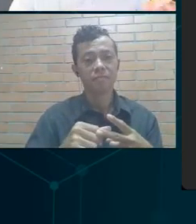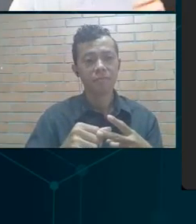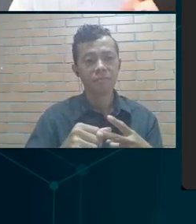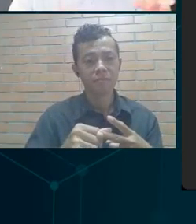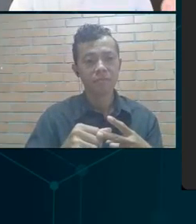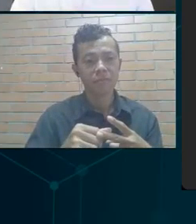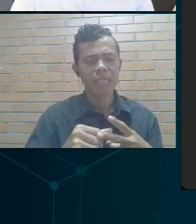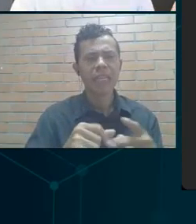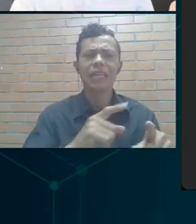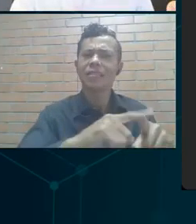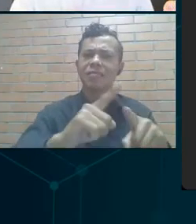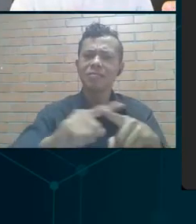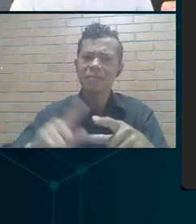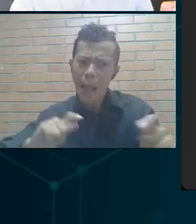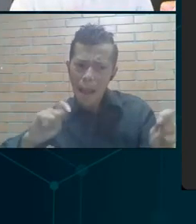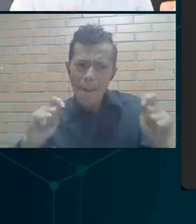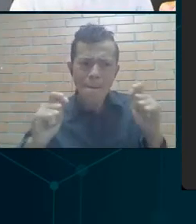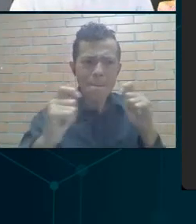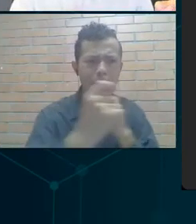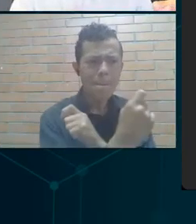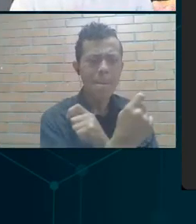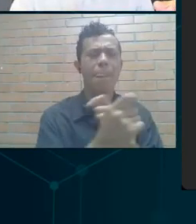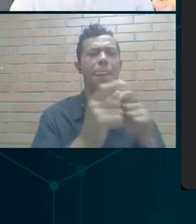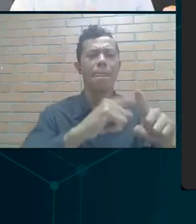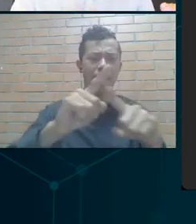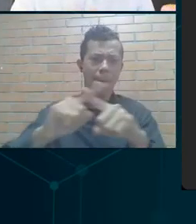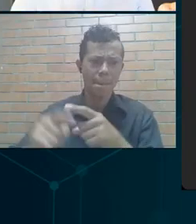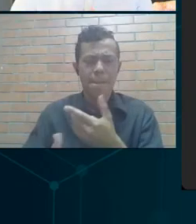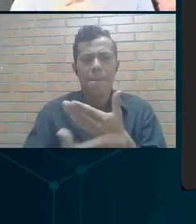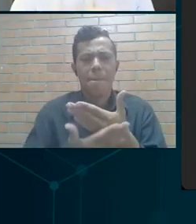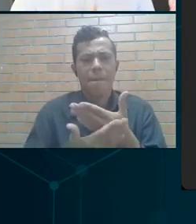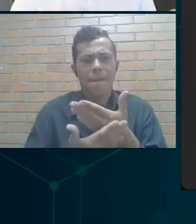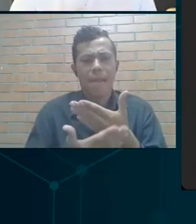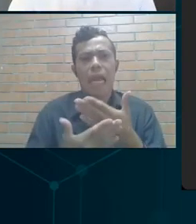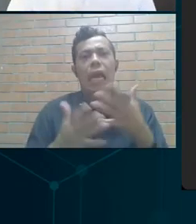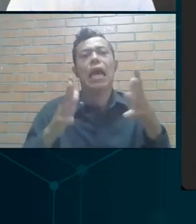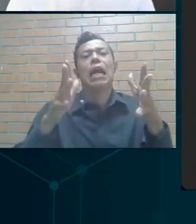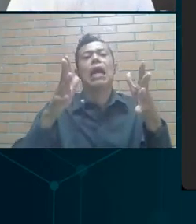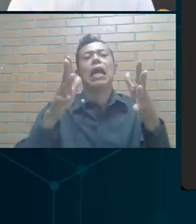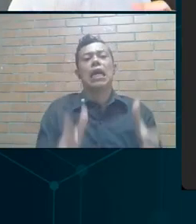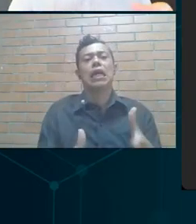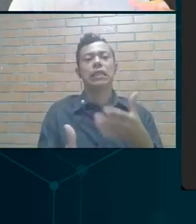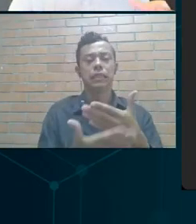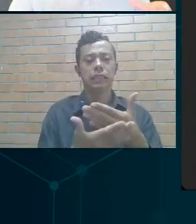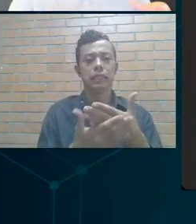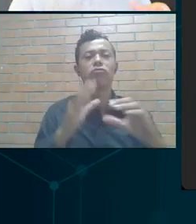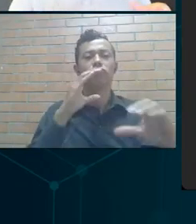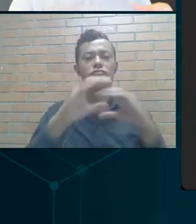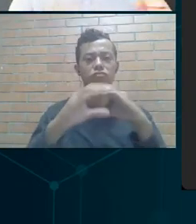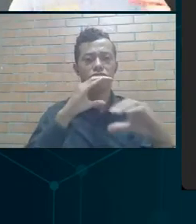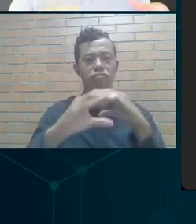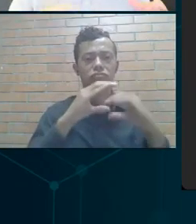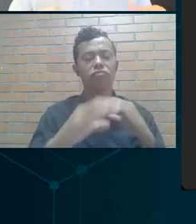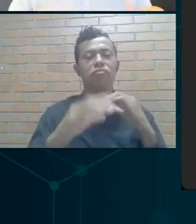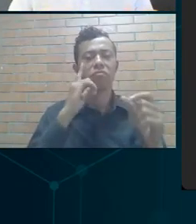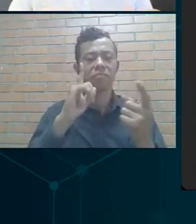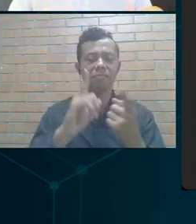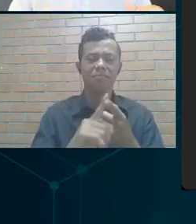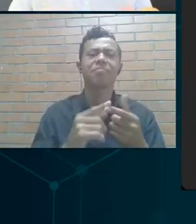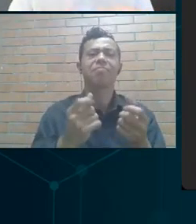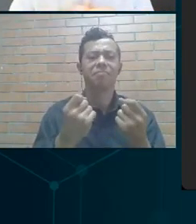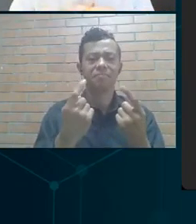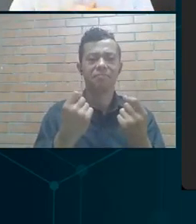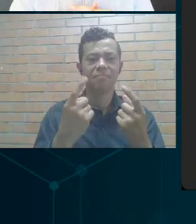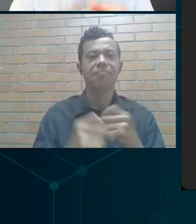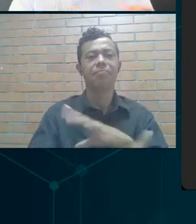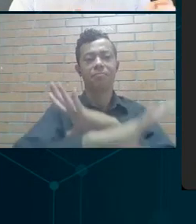many ways, since the early days of computing, we've recognized first, right, that this is needed, and we've started to